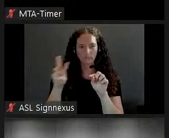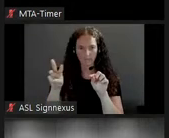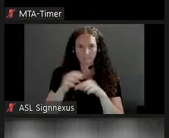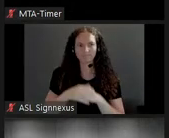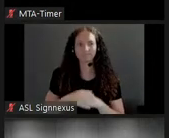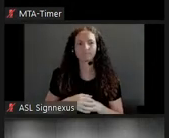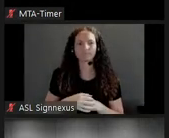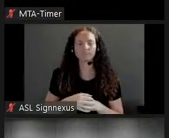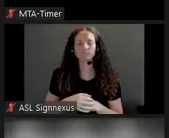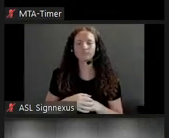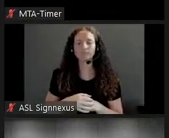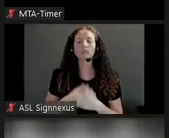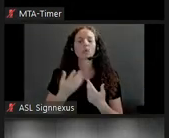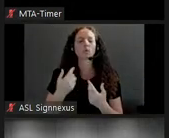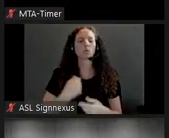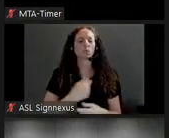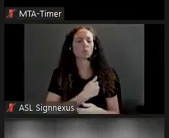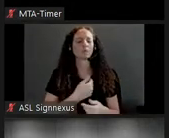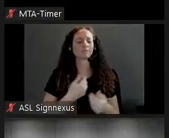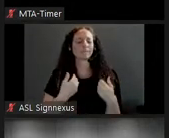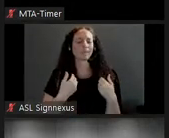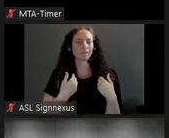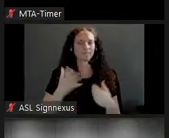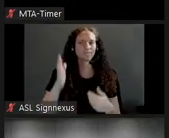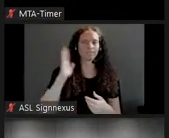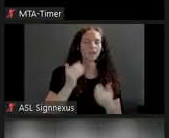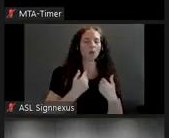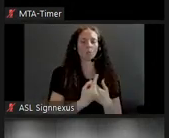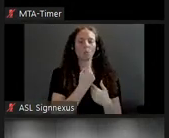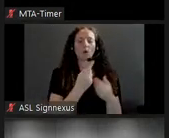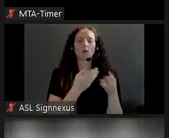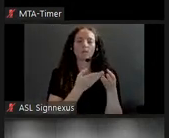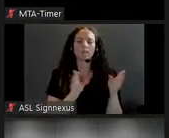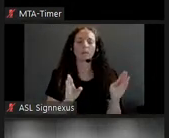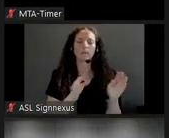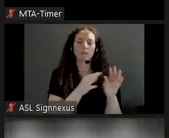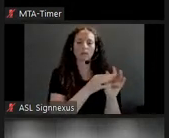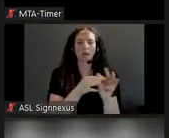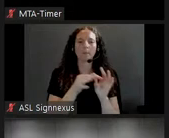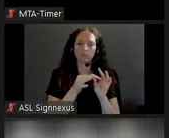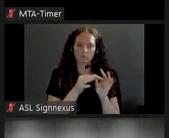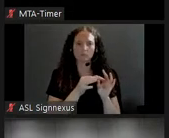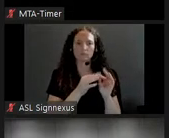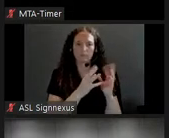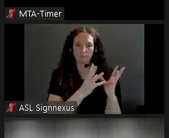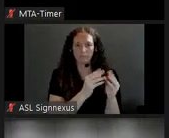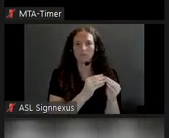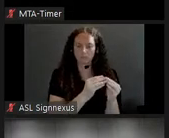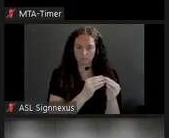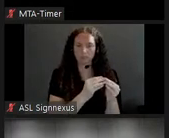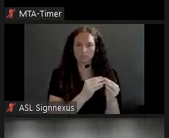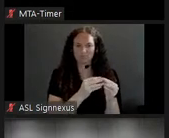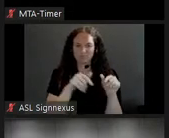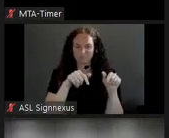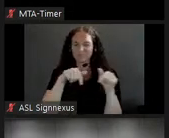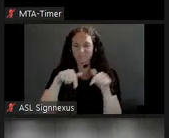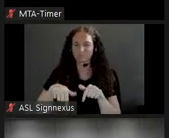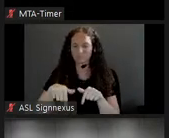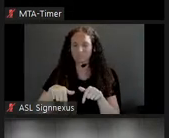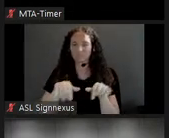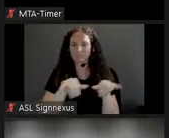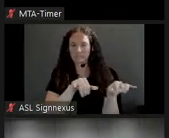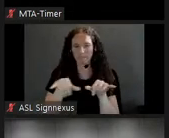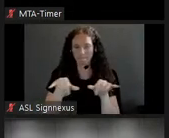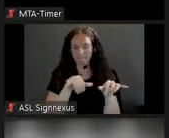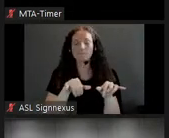had one public comment forum or meeting, which this is the same as that, where the members of the public get a